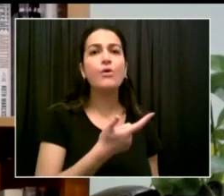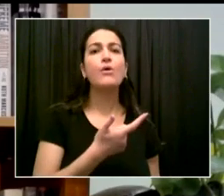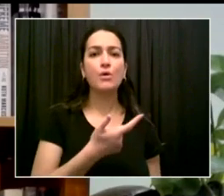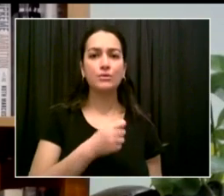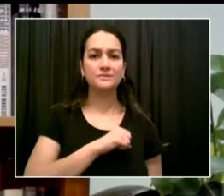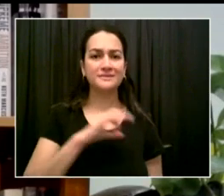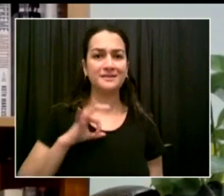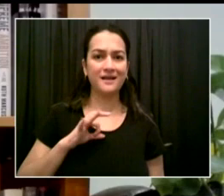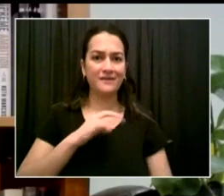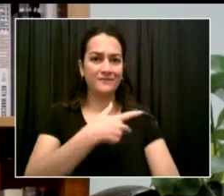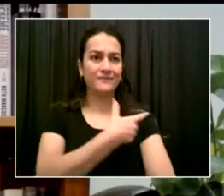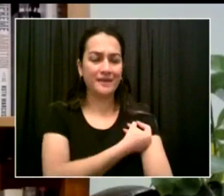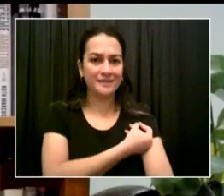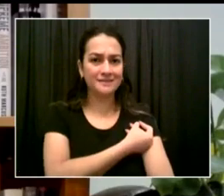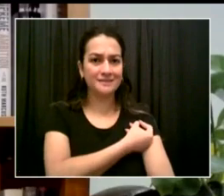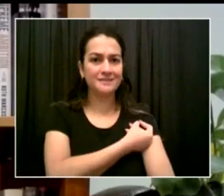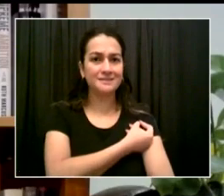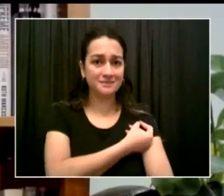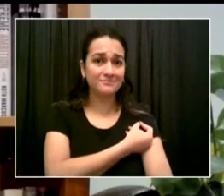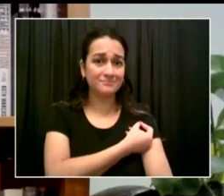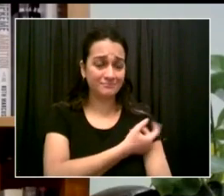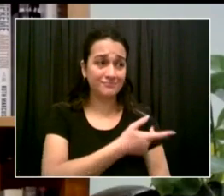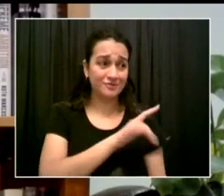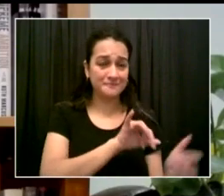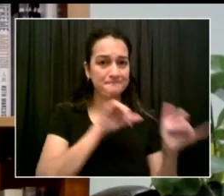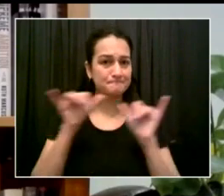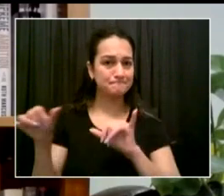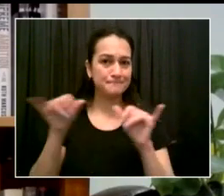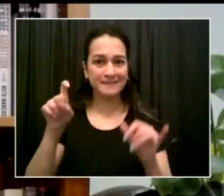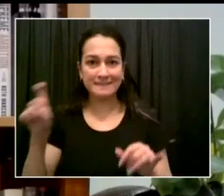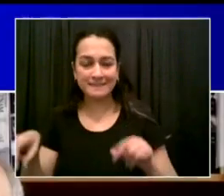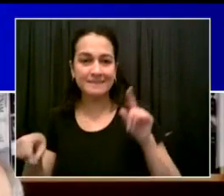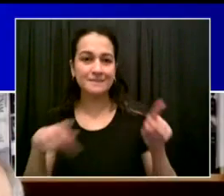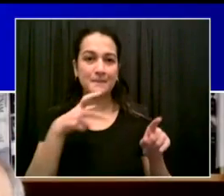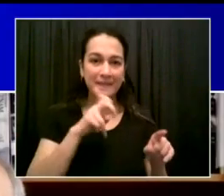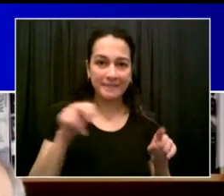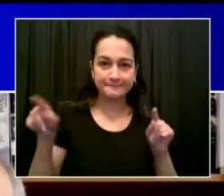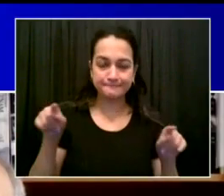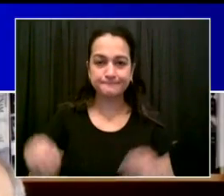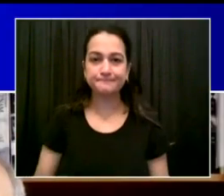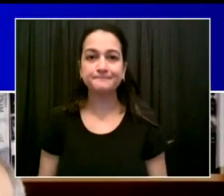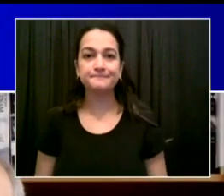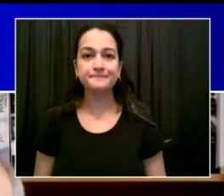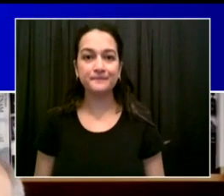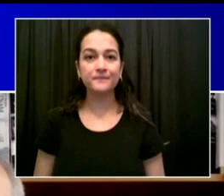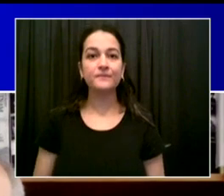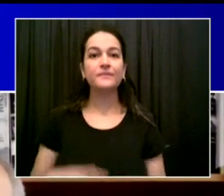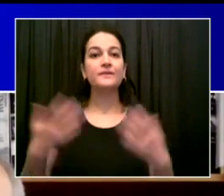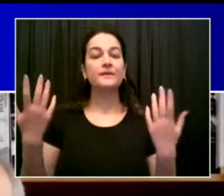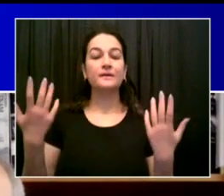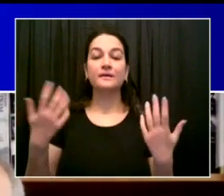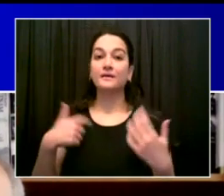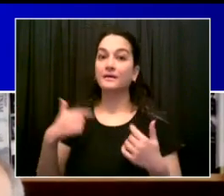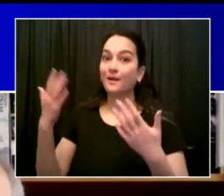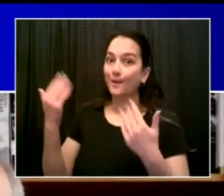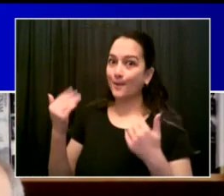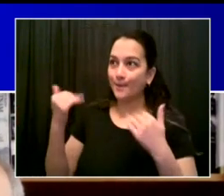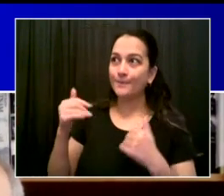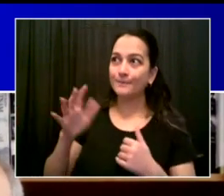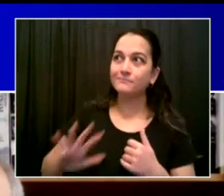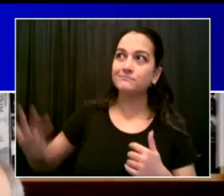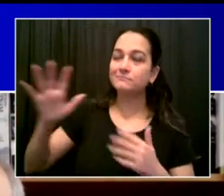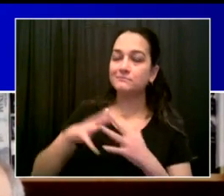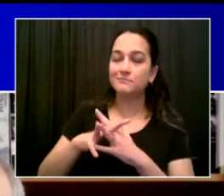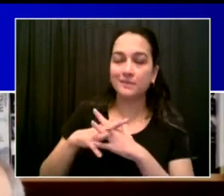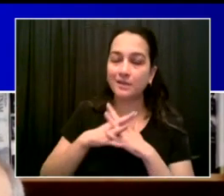I do hope, along with you, that the whole country follows. Thank you so much, Dr. Emanuel. Thank you for your really powerful voice